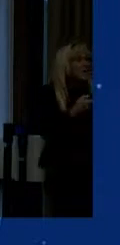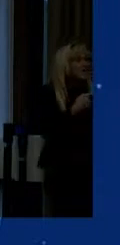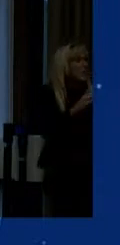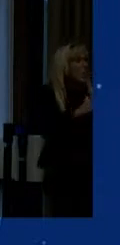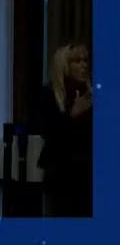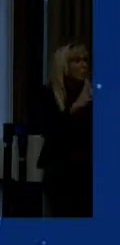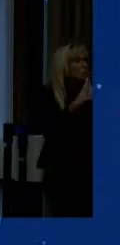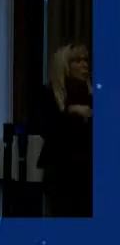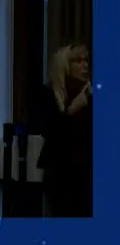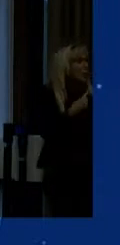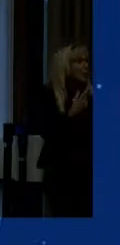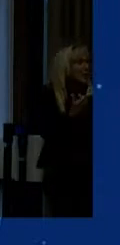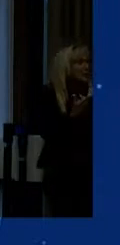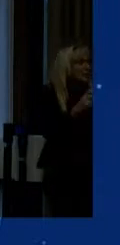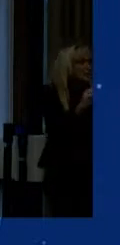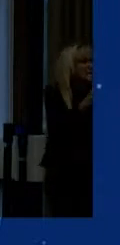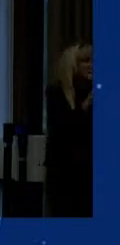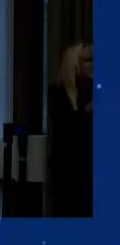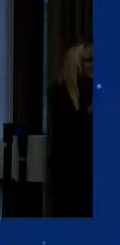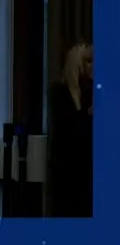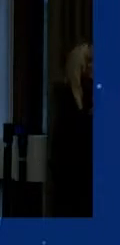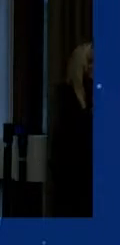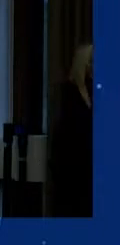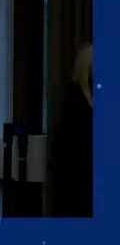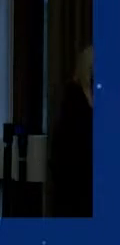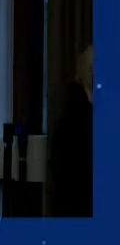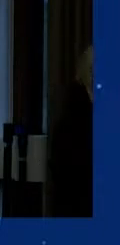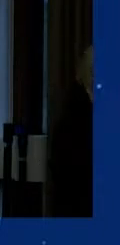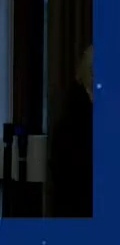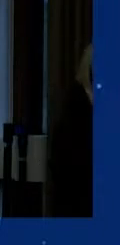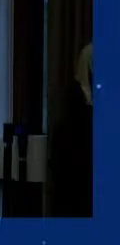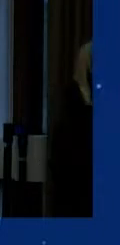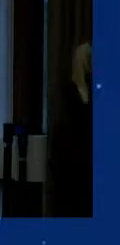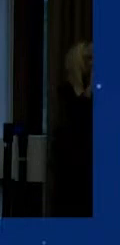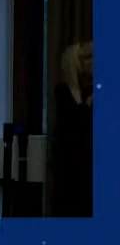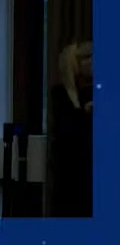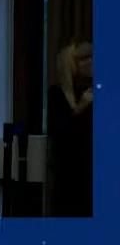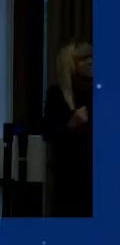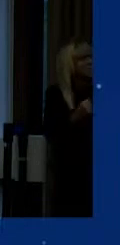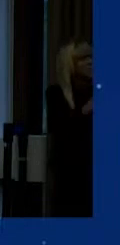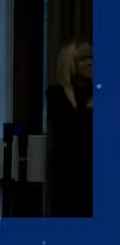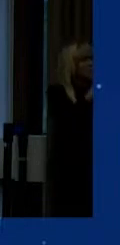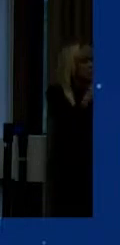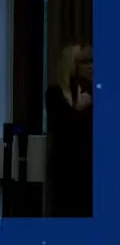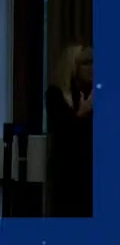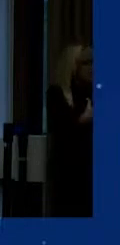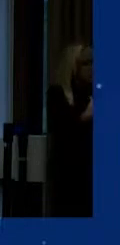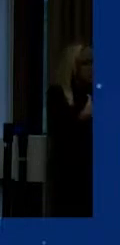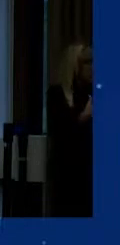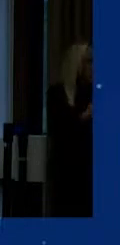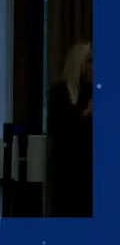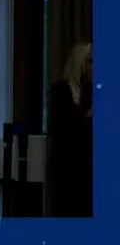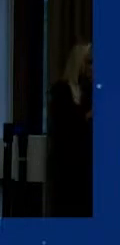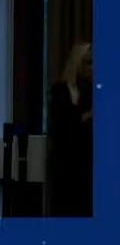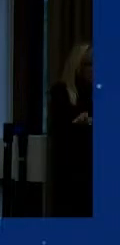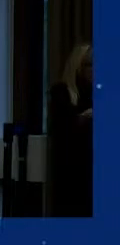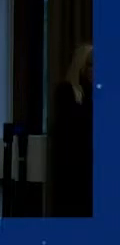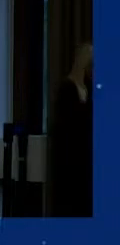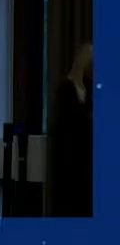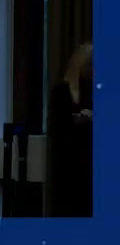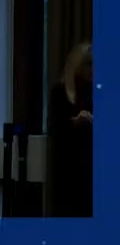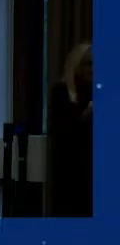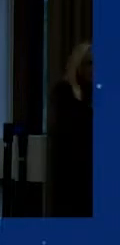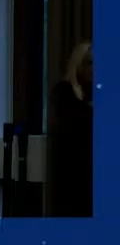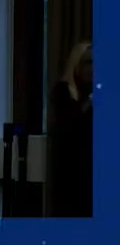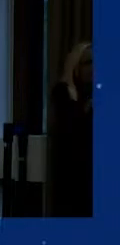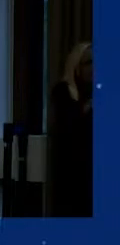spinach. And she says, many believe spinach makes us strong because it contains almost as much iron as meat. But the truth is